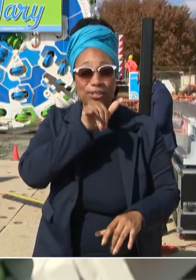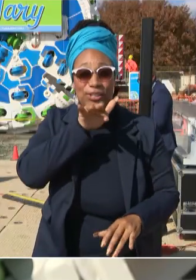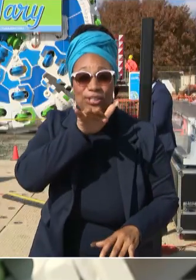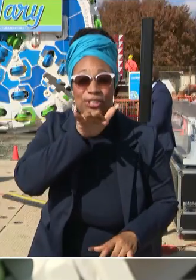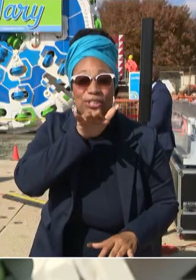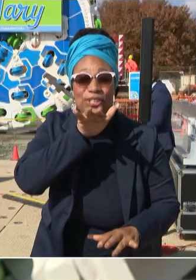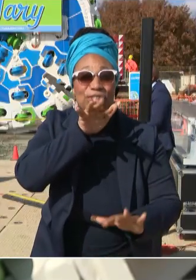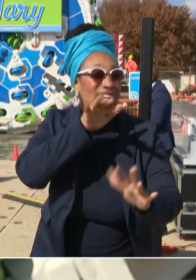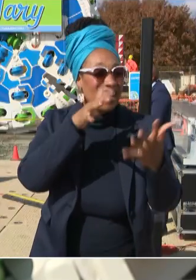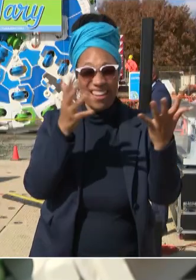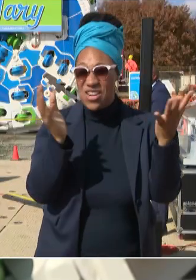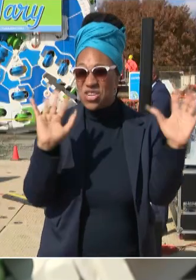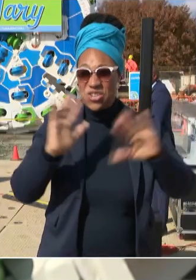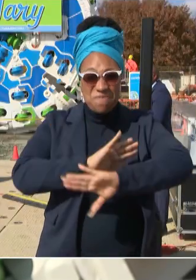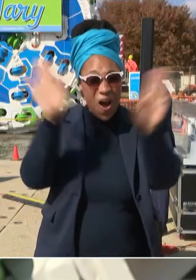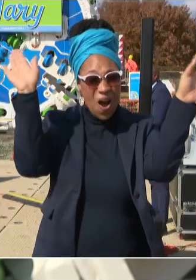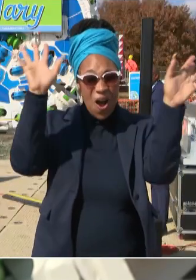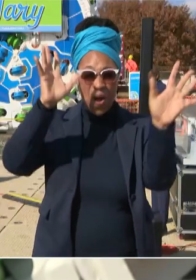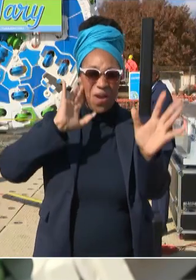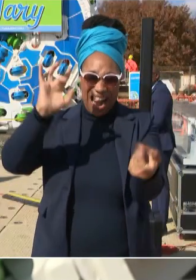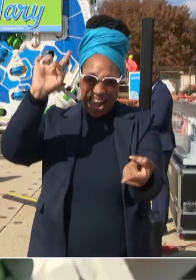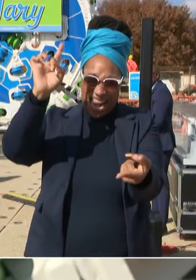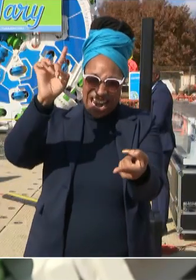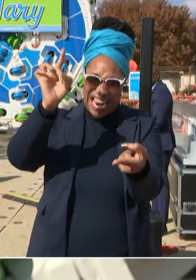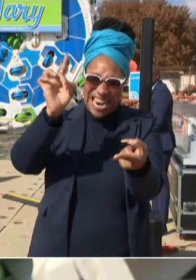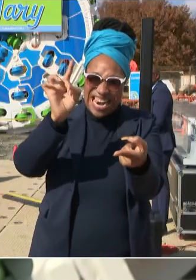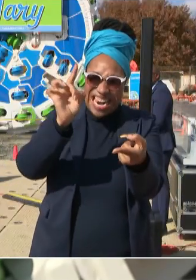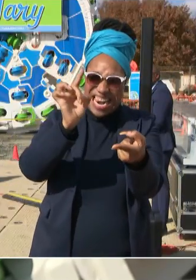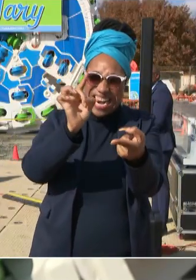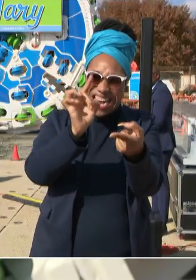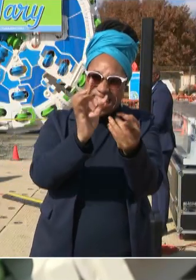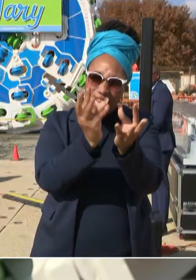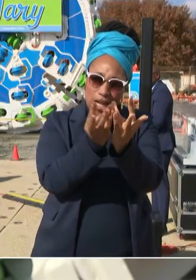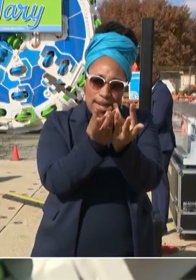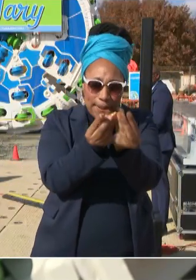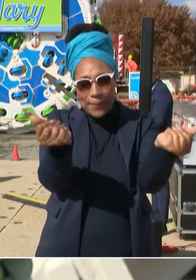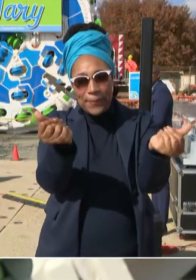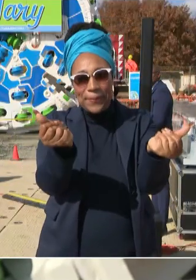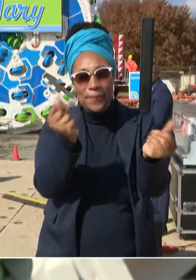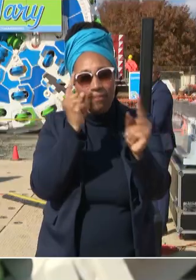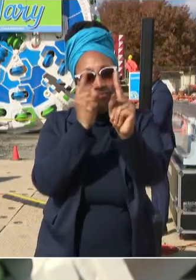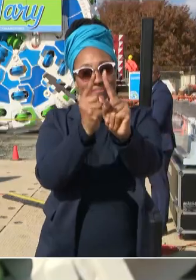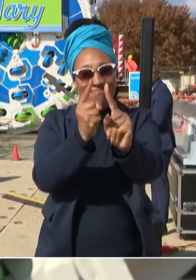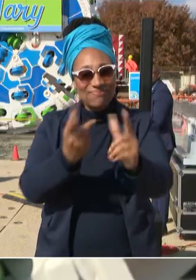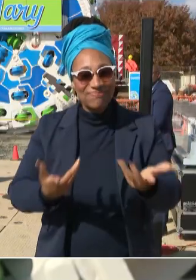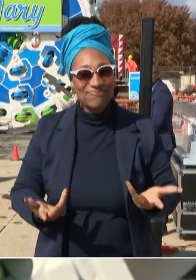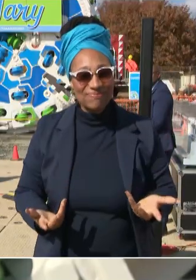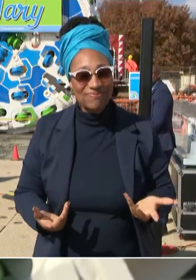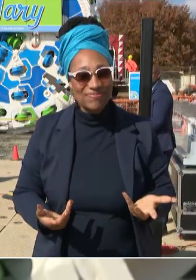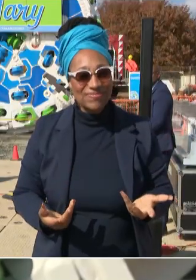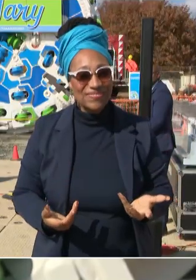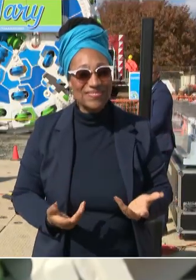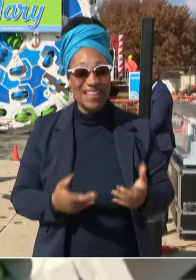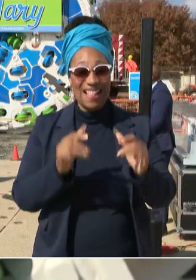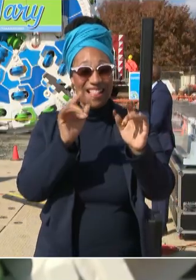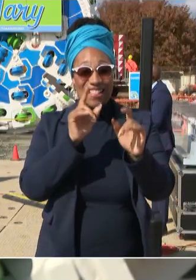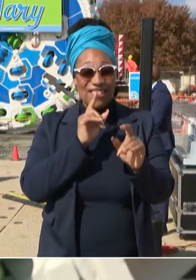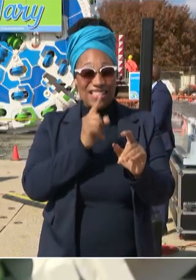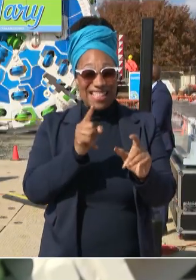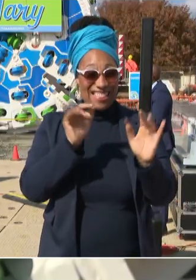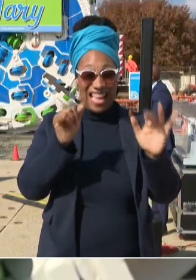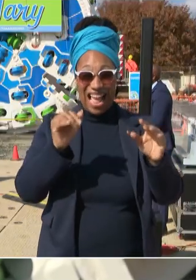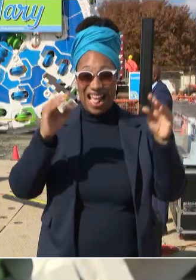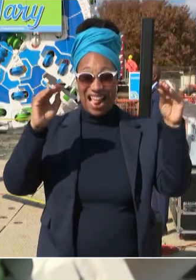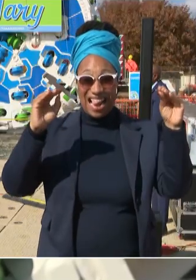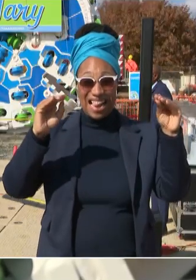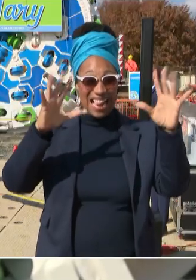dropping the number of overflow events in average from 74 to just 4 a year. That's an amazing improvement. Y'all